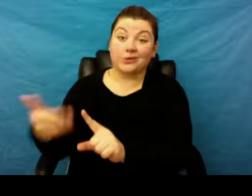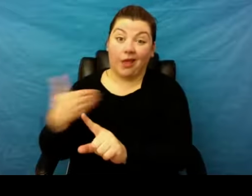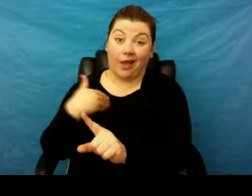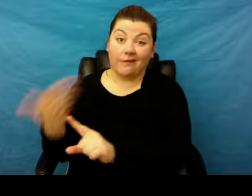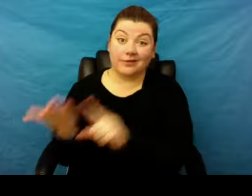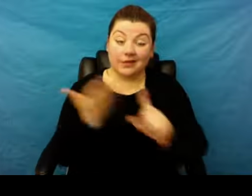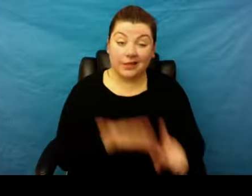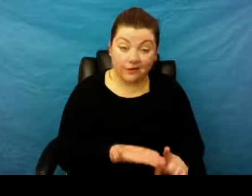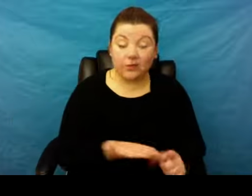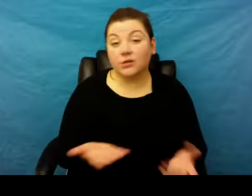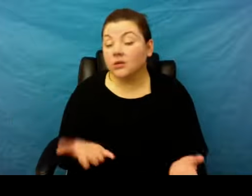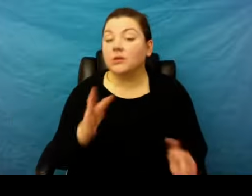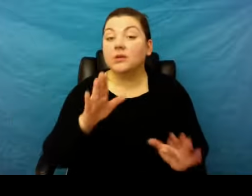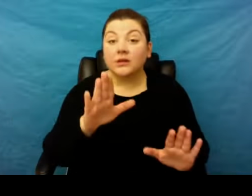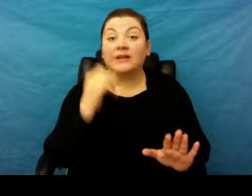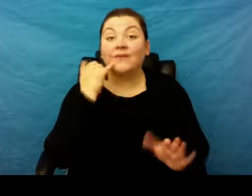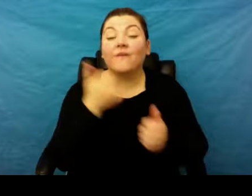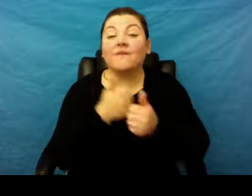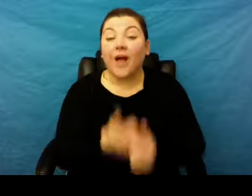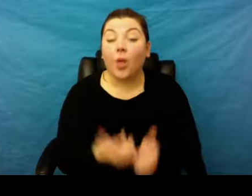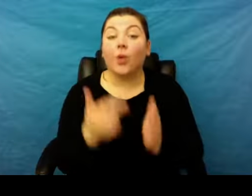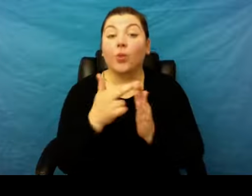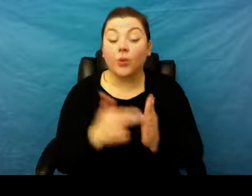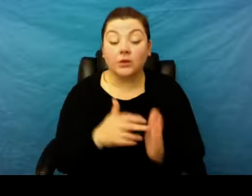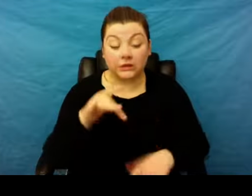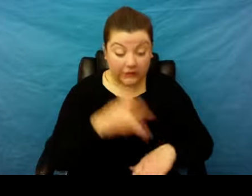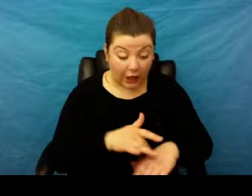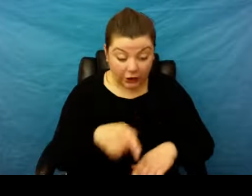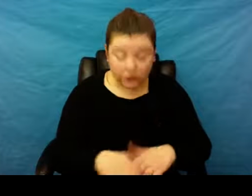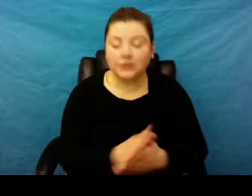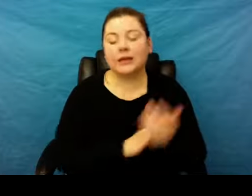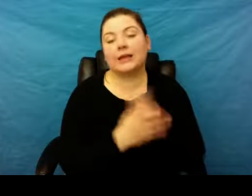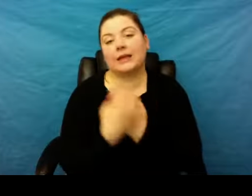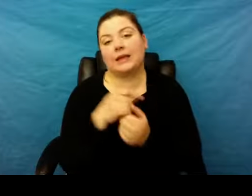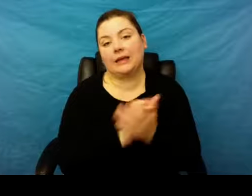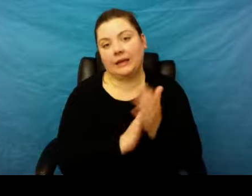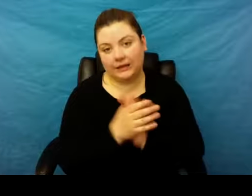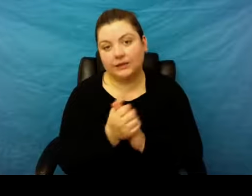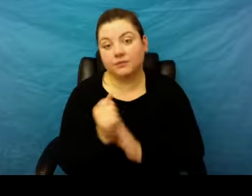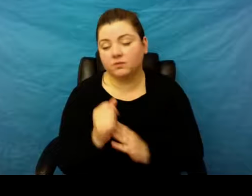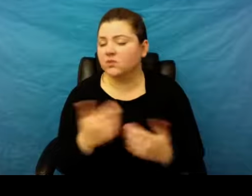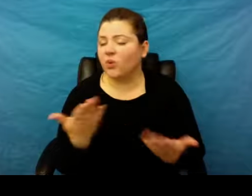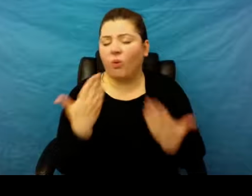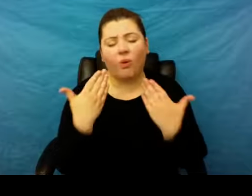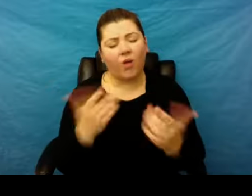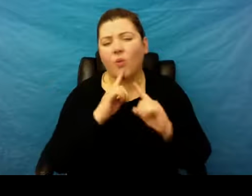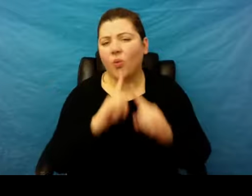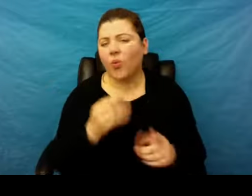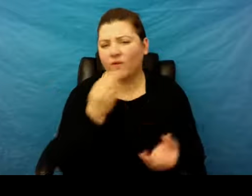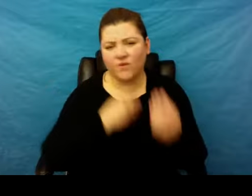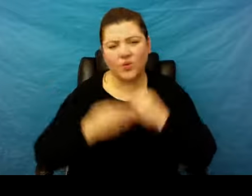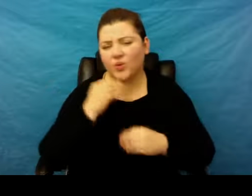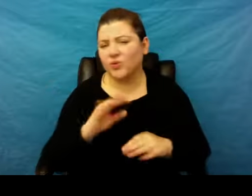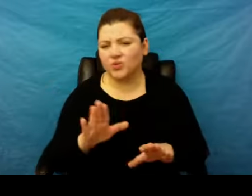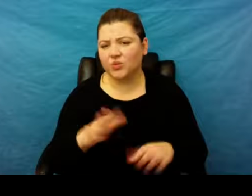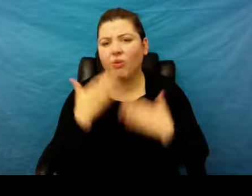the rules and everything you touch, you just clean your hands, you will not get it. Continue to order food. But no, I don't think you